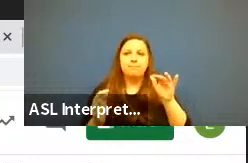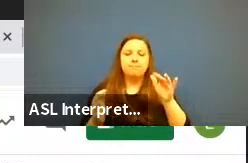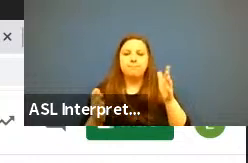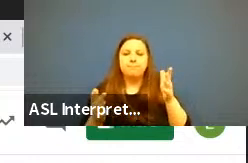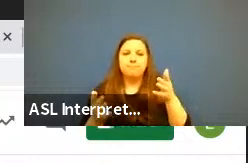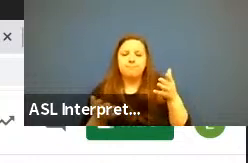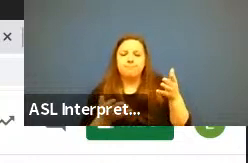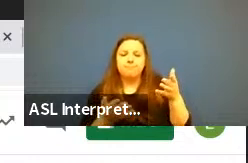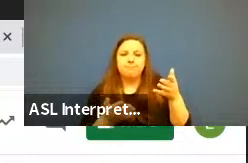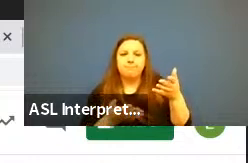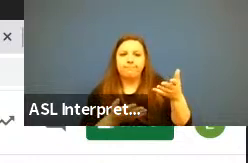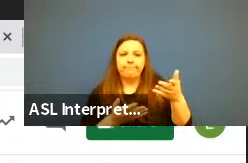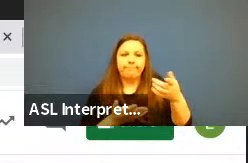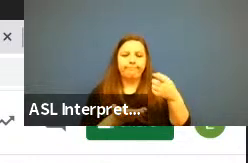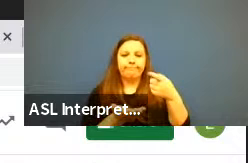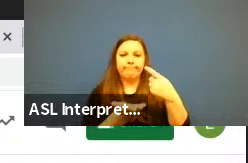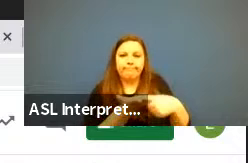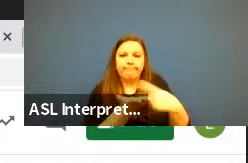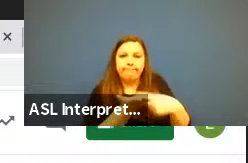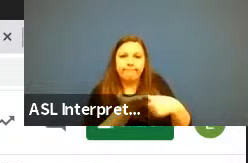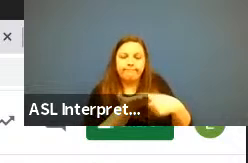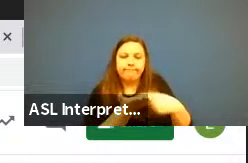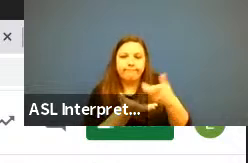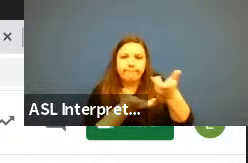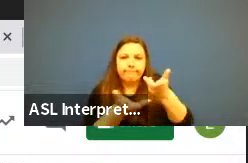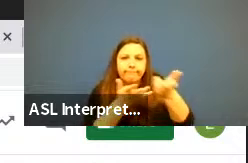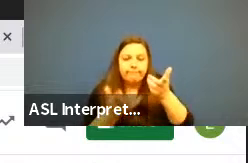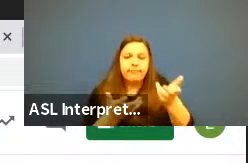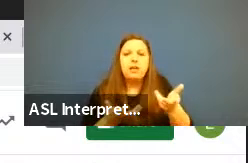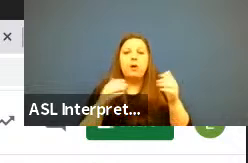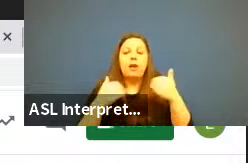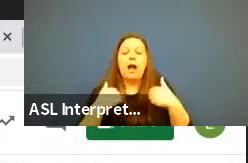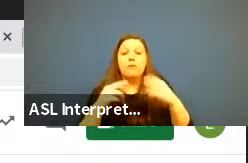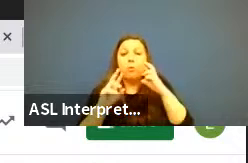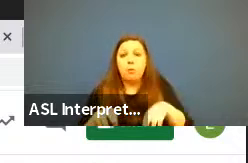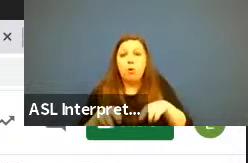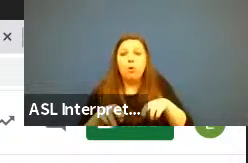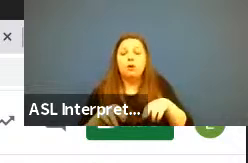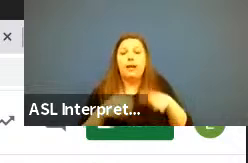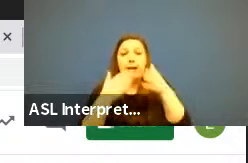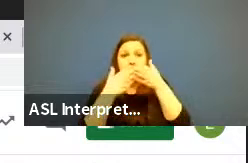a report in a public meeting. So again, I'm just